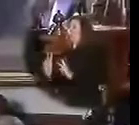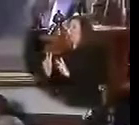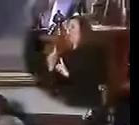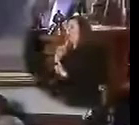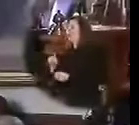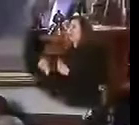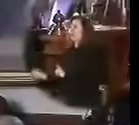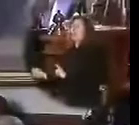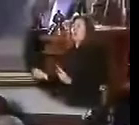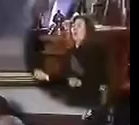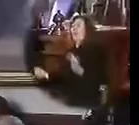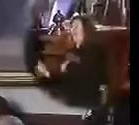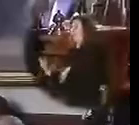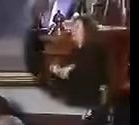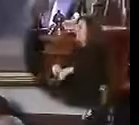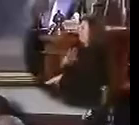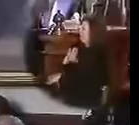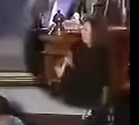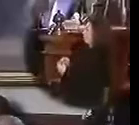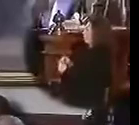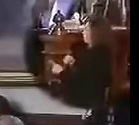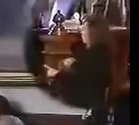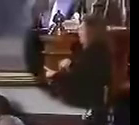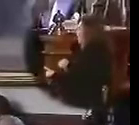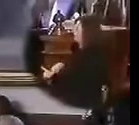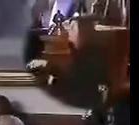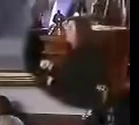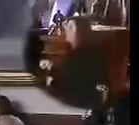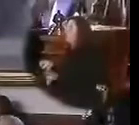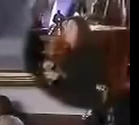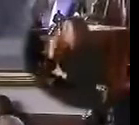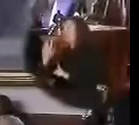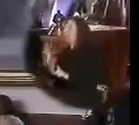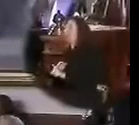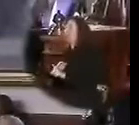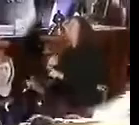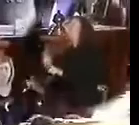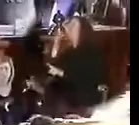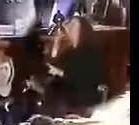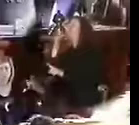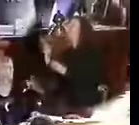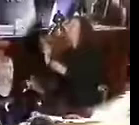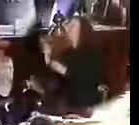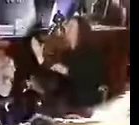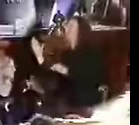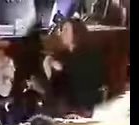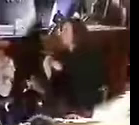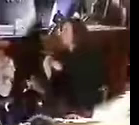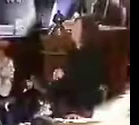sell their story to us, and they really don't care about our rules. They want their property taxes lowered, they want the border secured, and